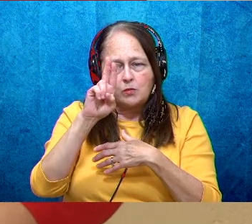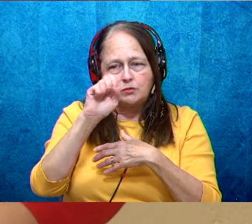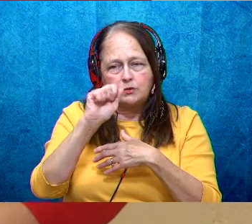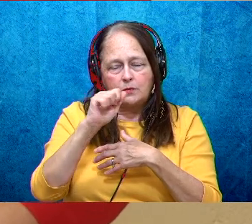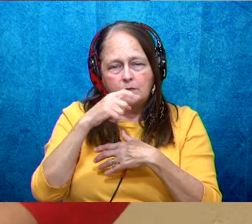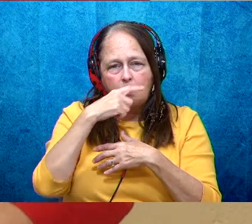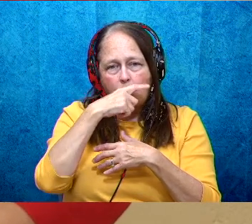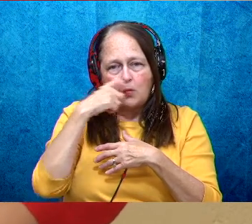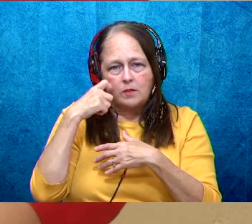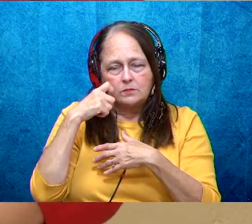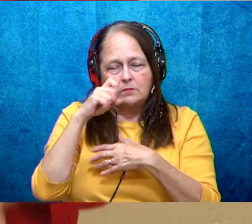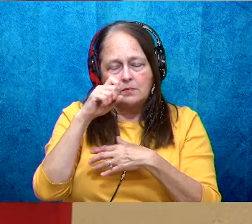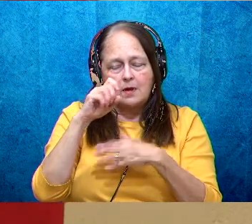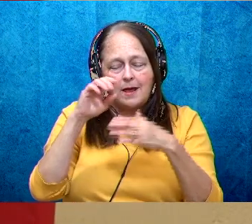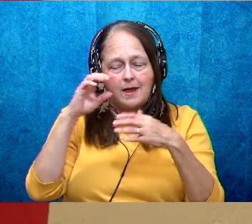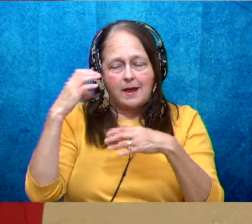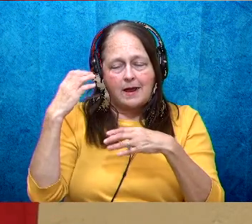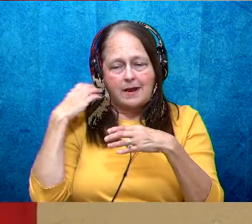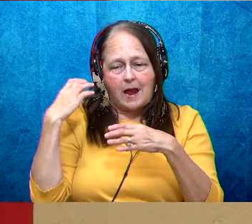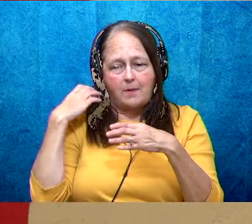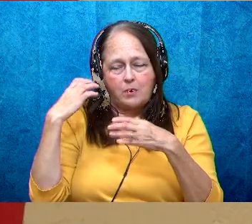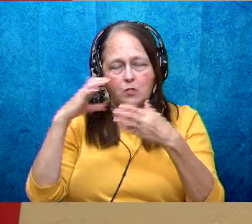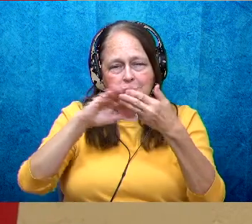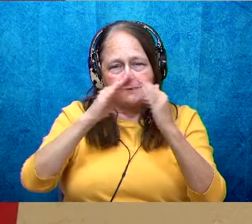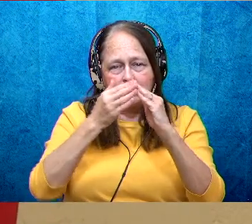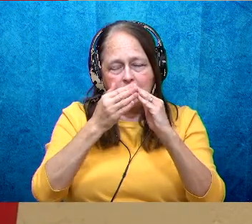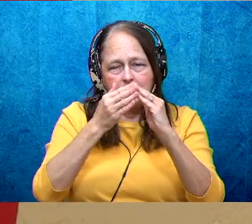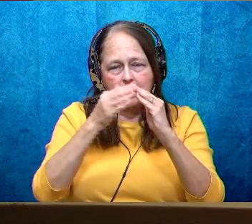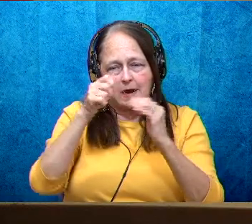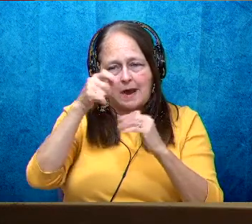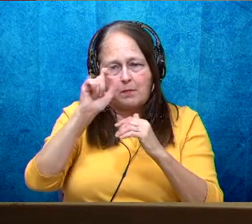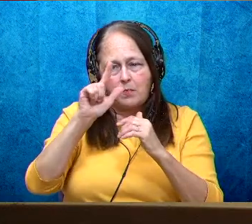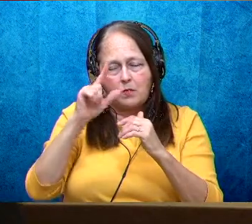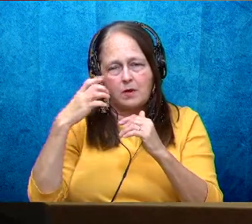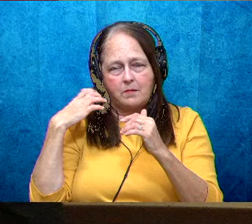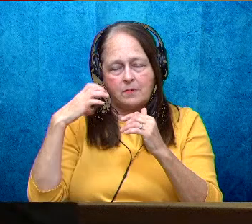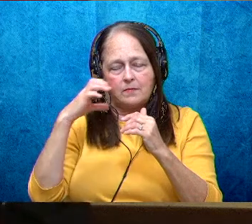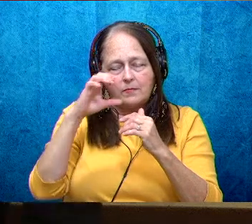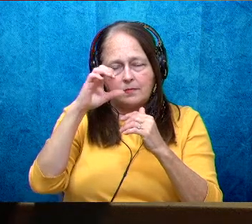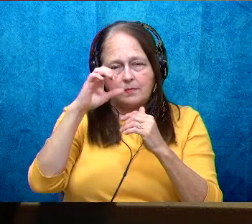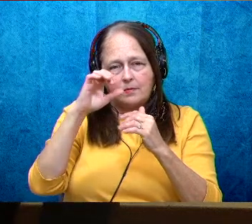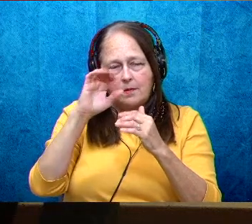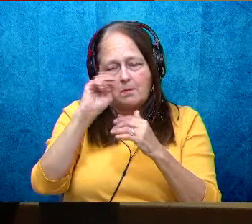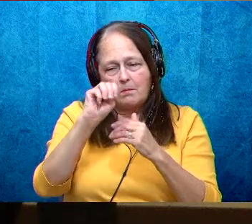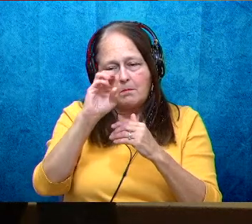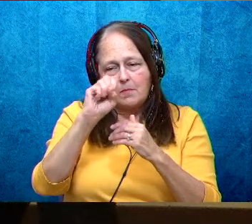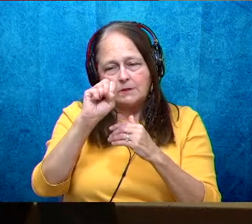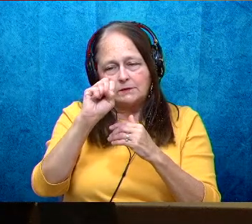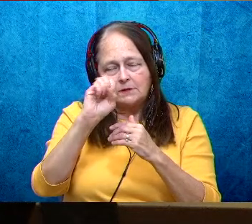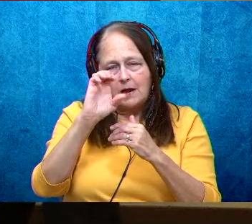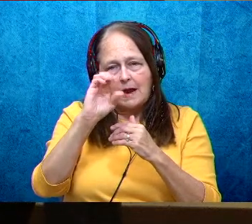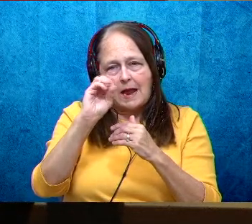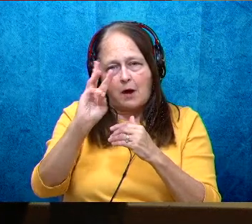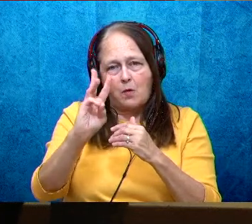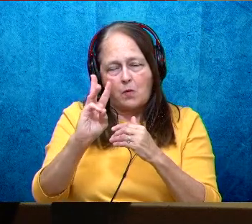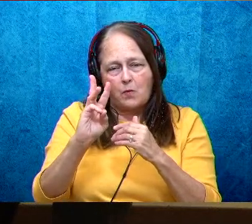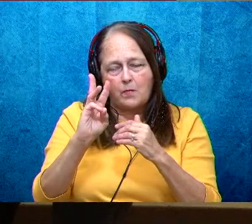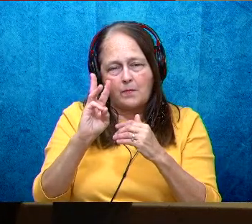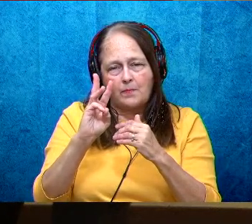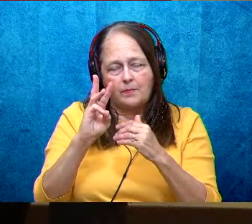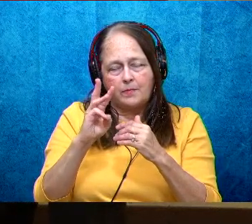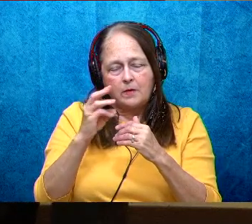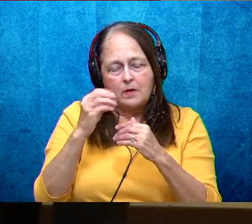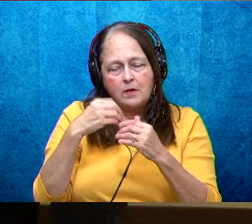is Moscow. So if you guessed Moscow, Russia, you are correct. Let's learn some quick facts about